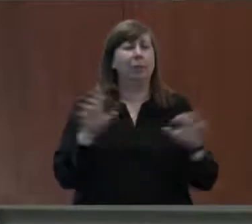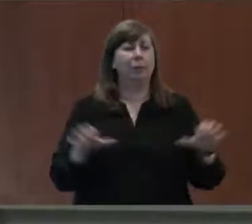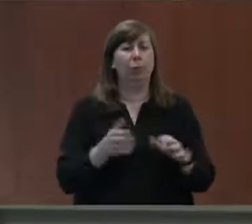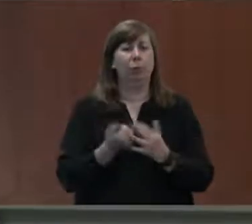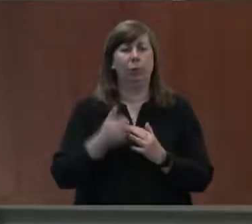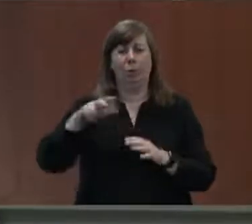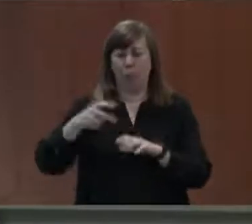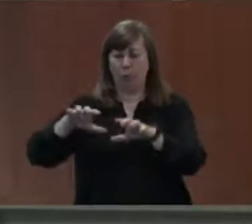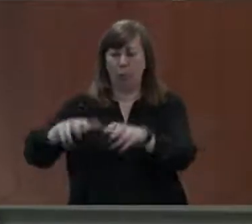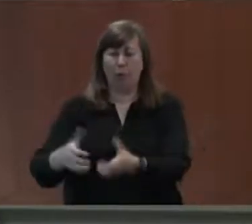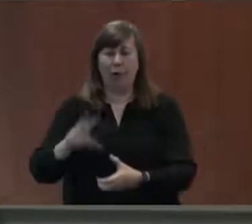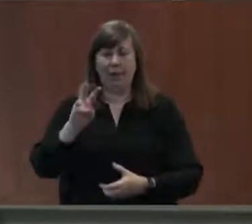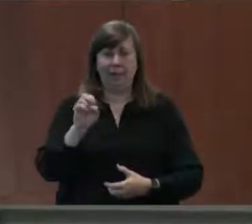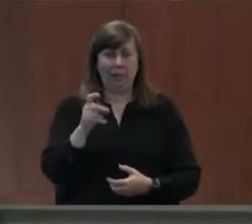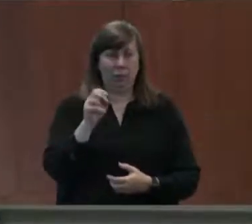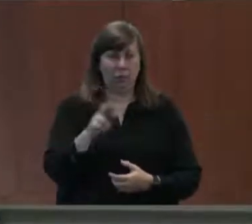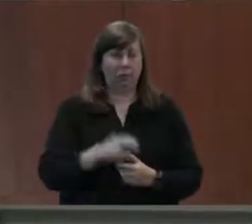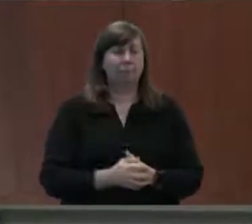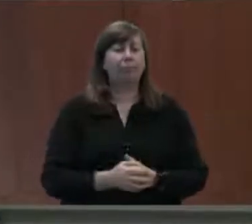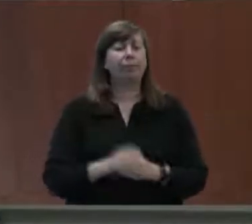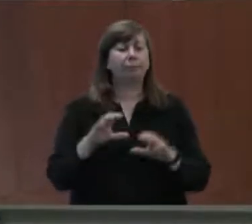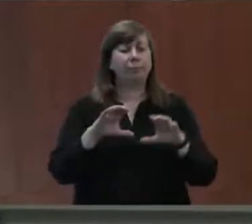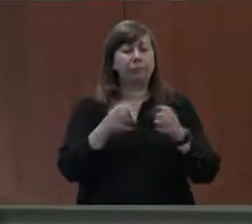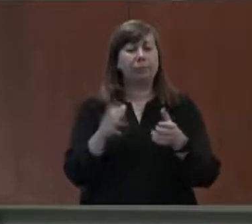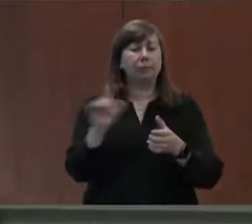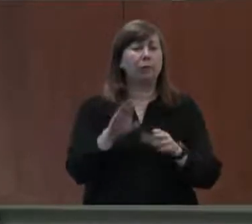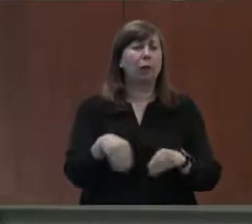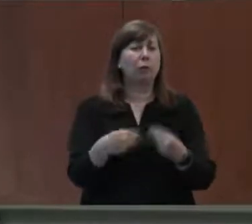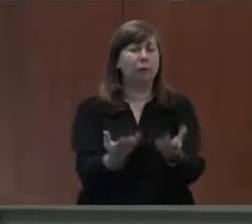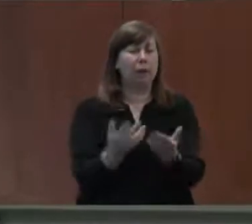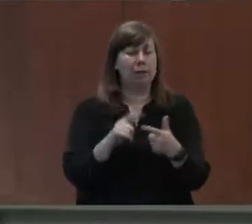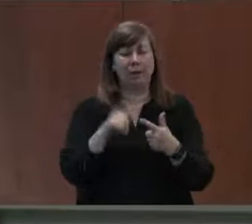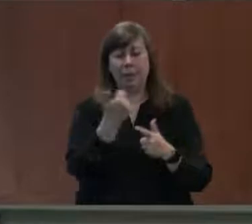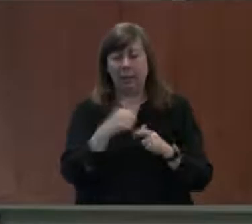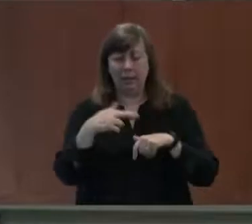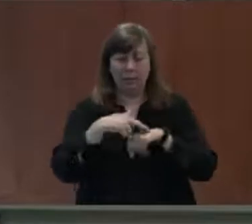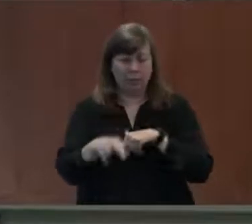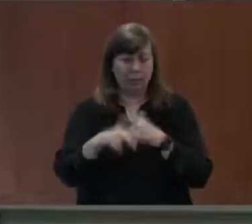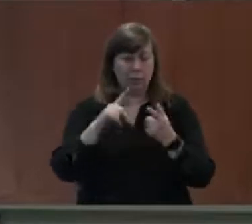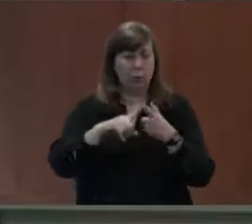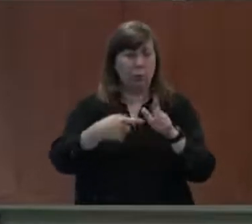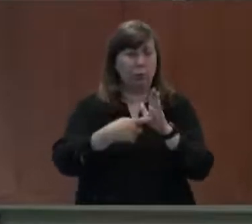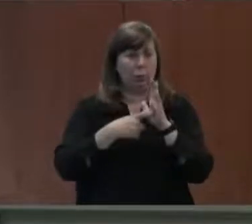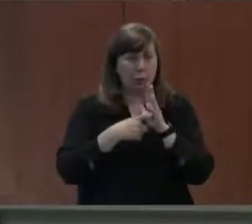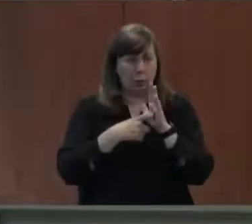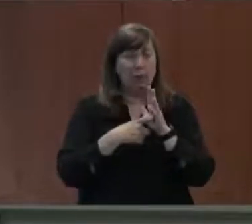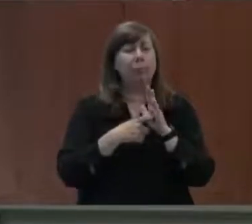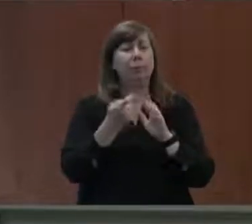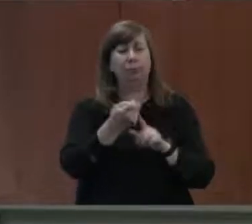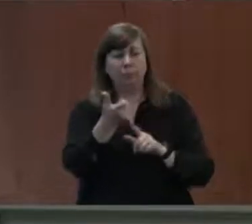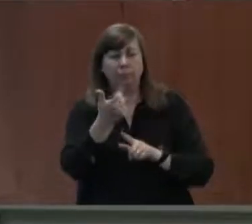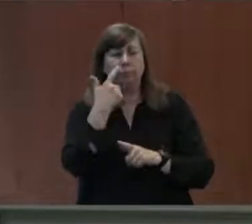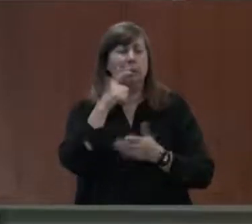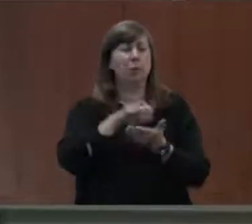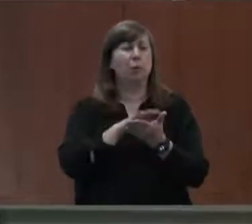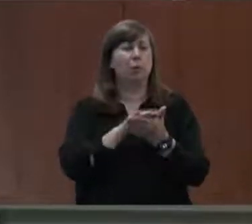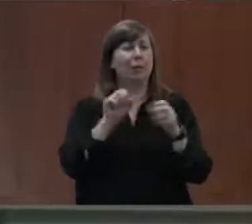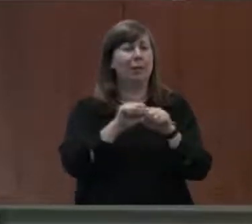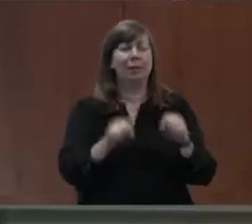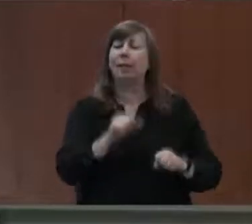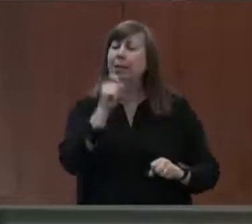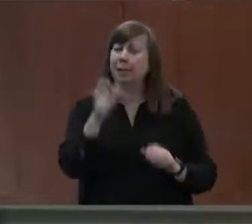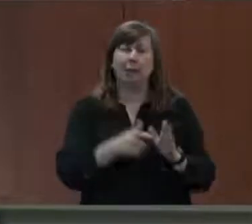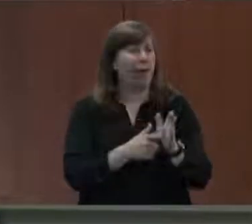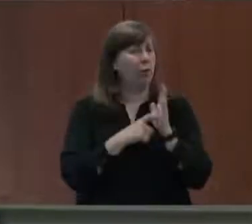through a third-party vendor. The committee is also recommending that any reference to required trips be removed because the school system does